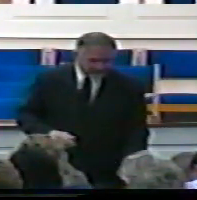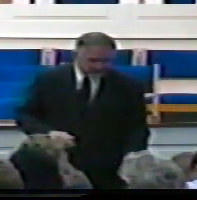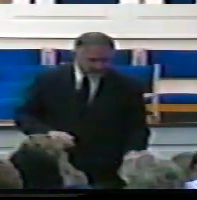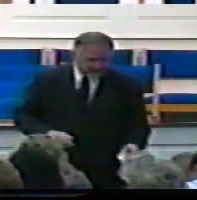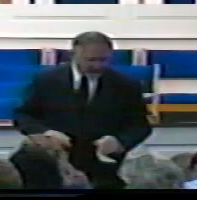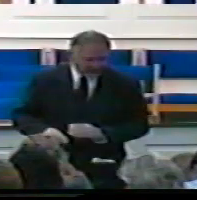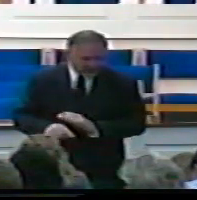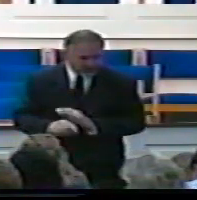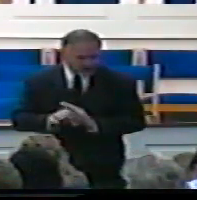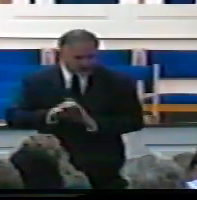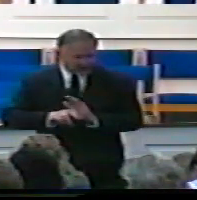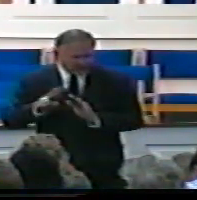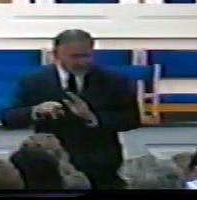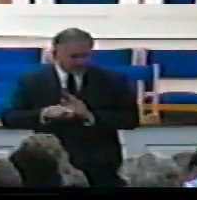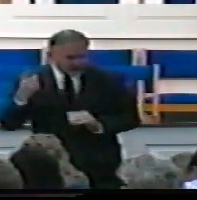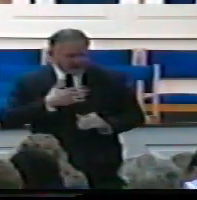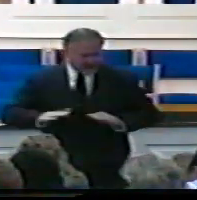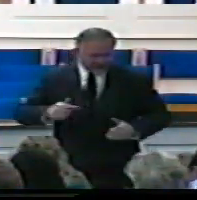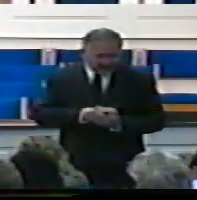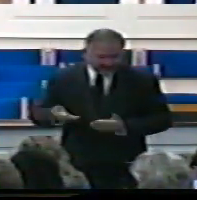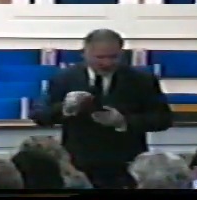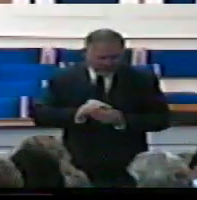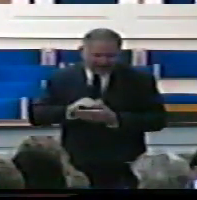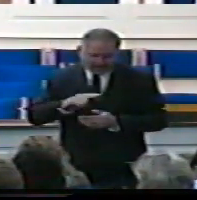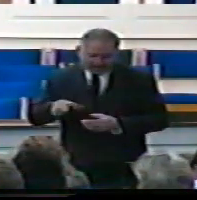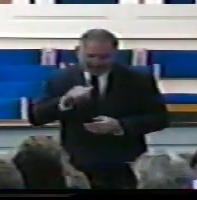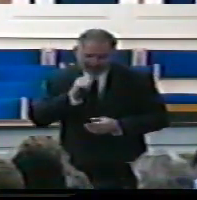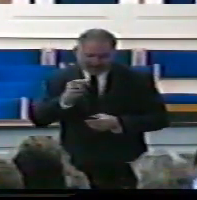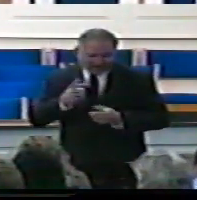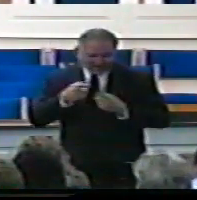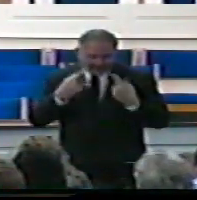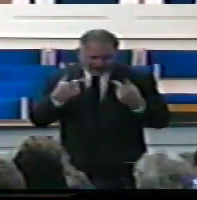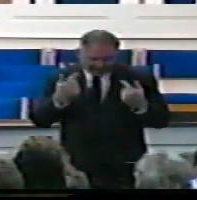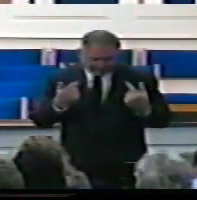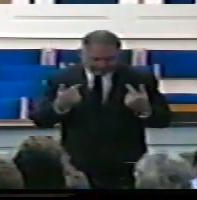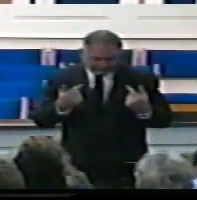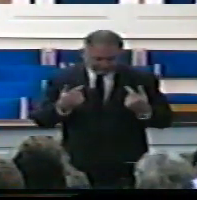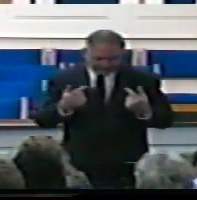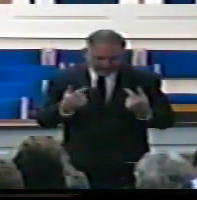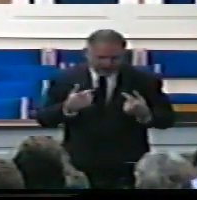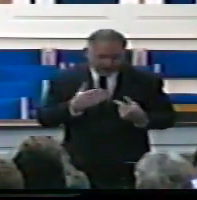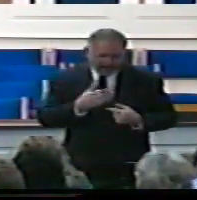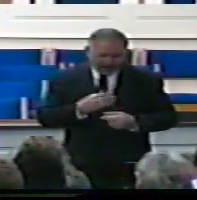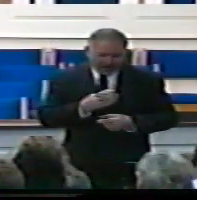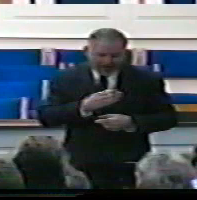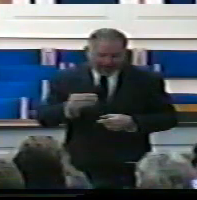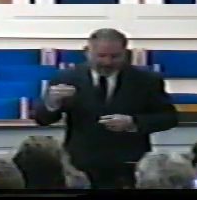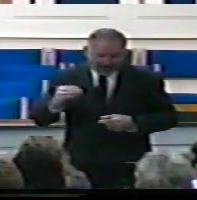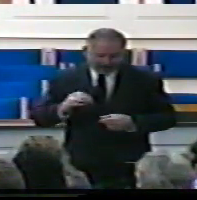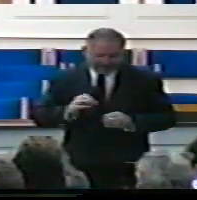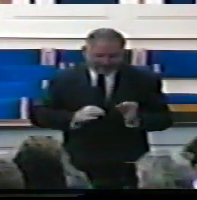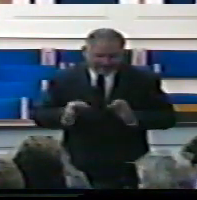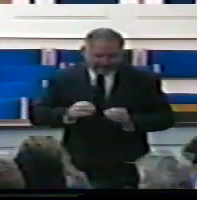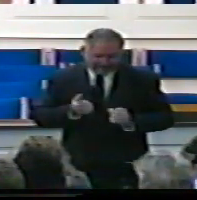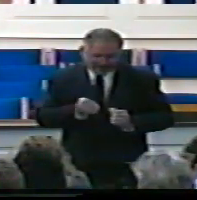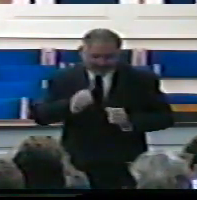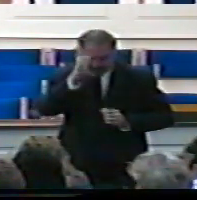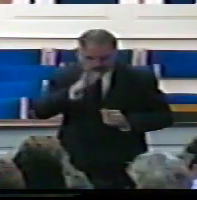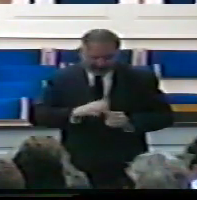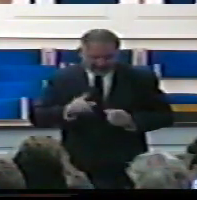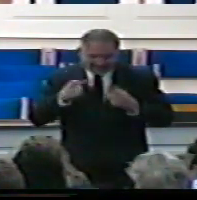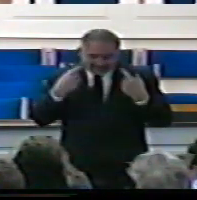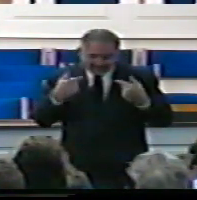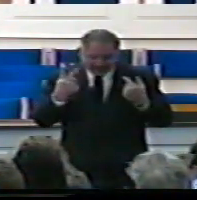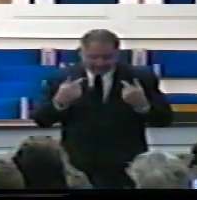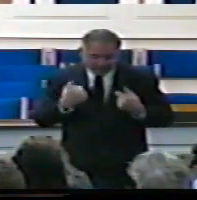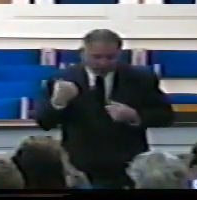1 John 2:1. My little children, so God said, I don't want you to sin. Is that what he said? Yeah. He says, and if any man do